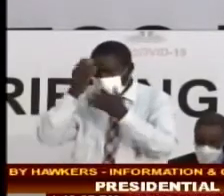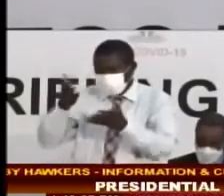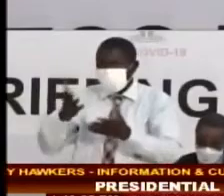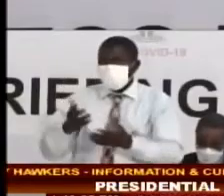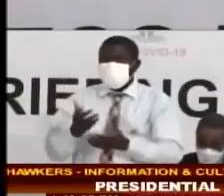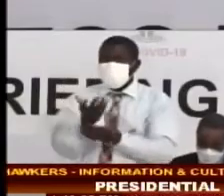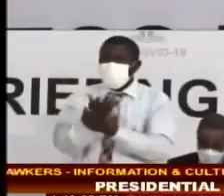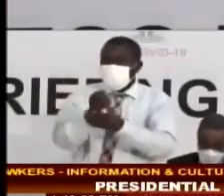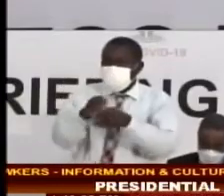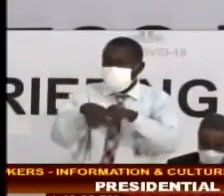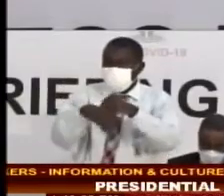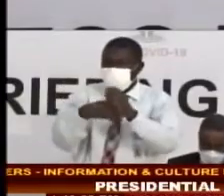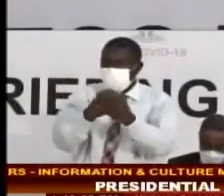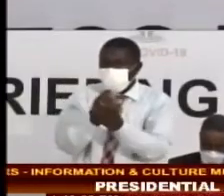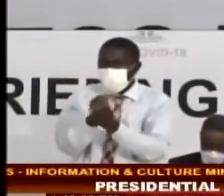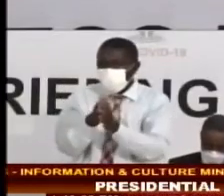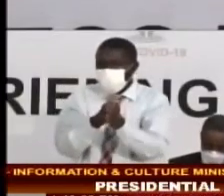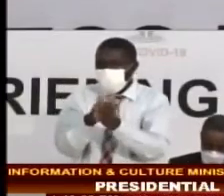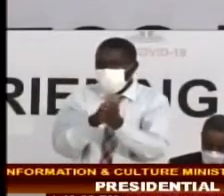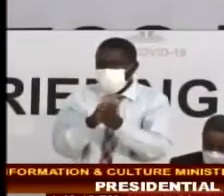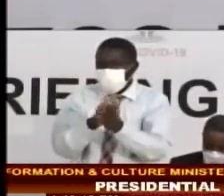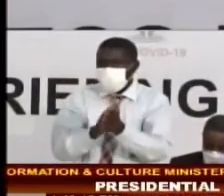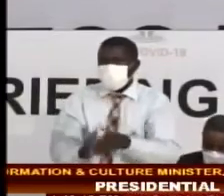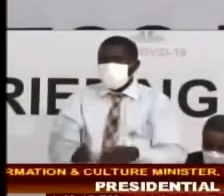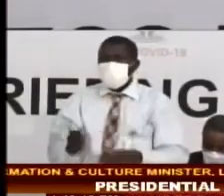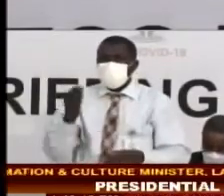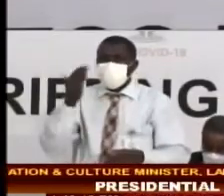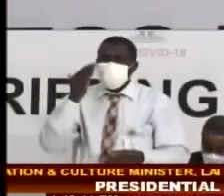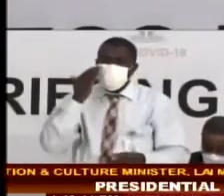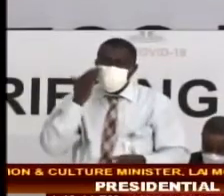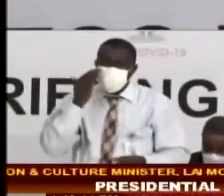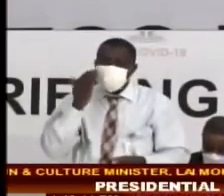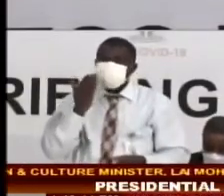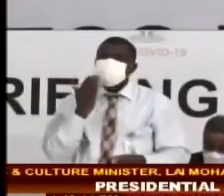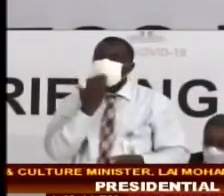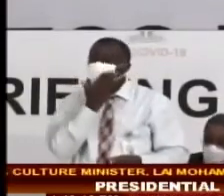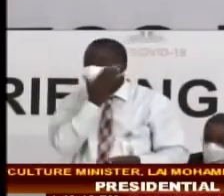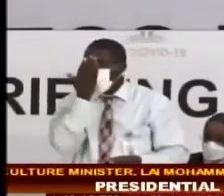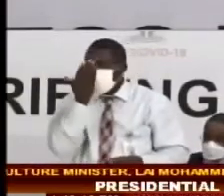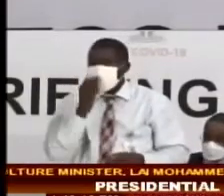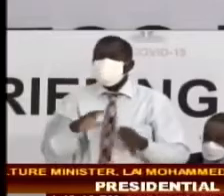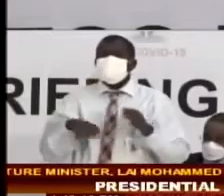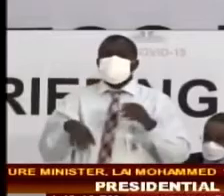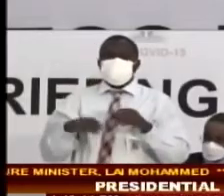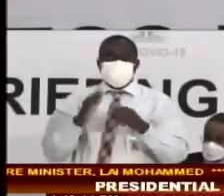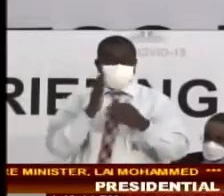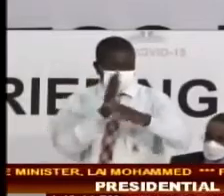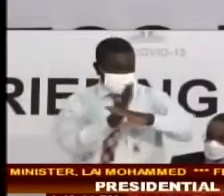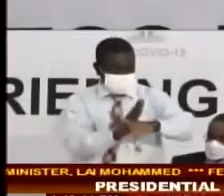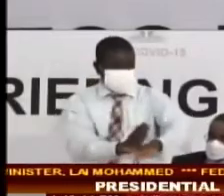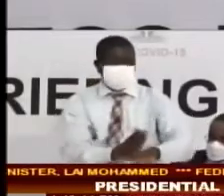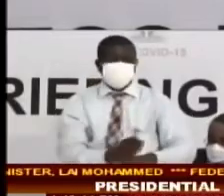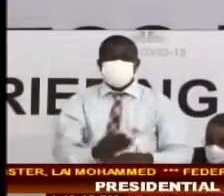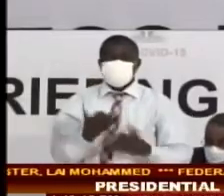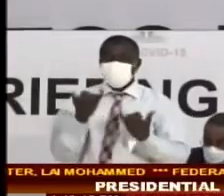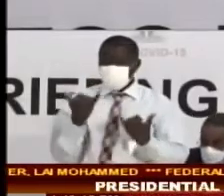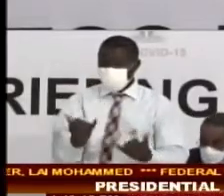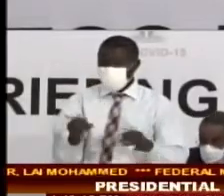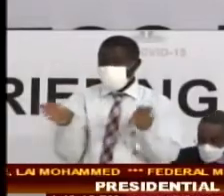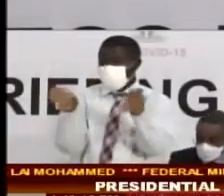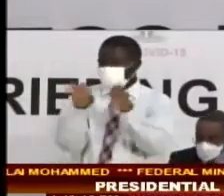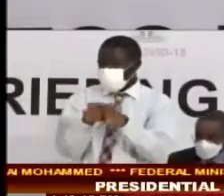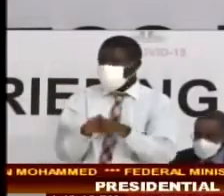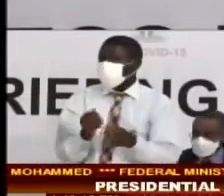hannuwa akai-akai, rashin taɓa fuskanka, kuma wannan takunkumi da ake sawa yana taimako ga wanda bai da